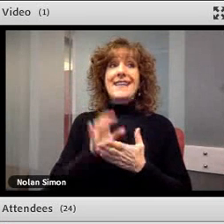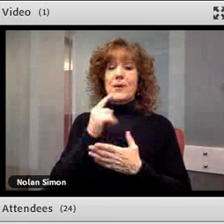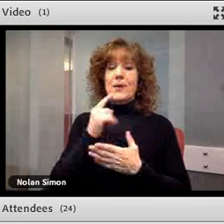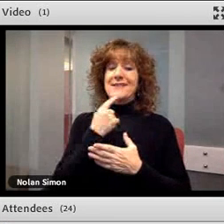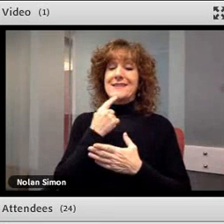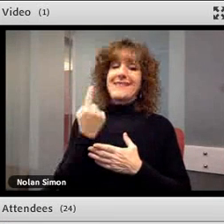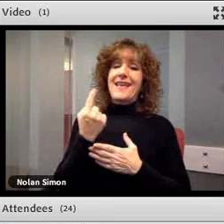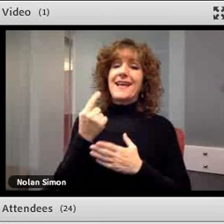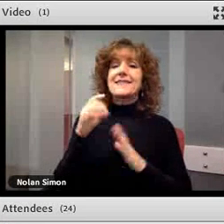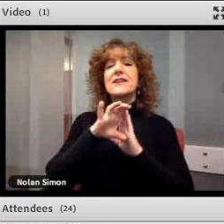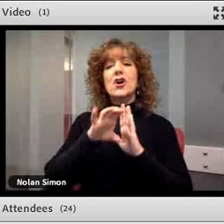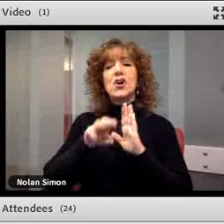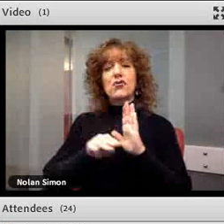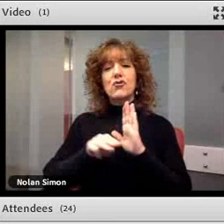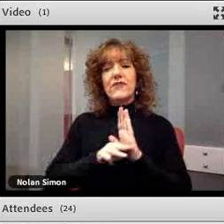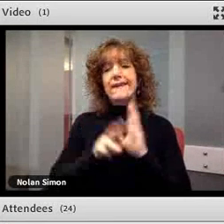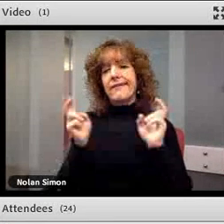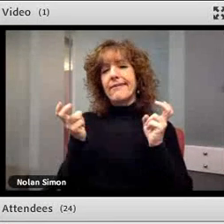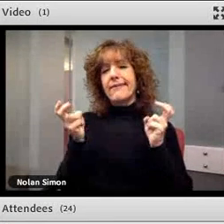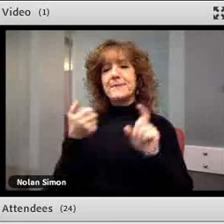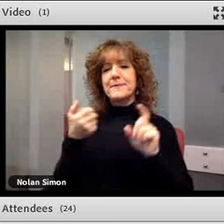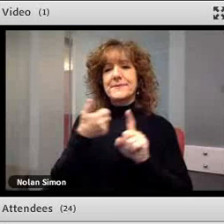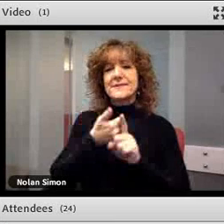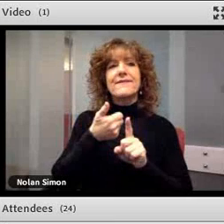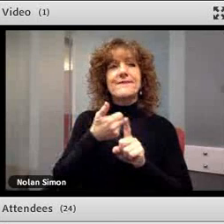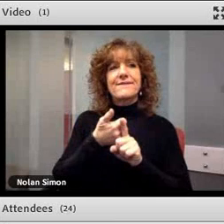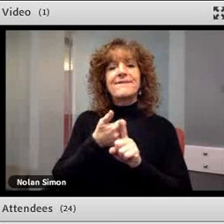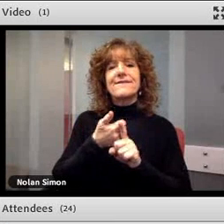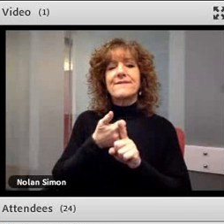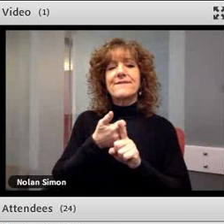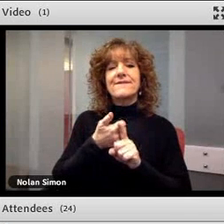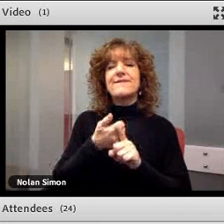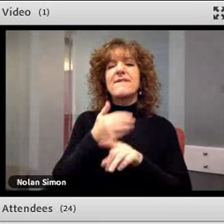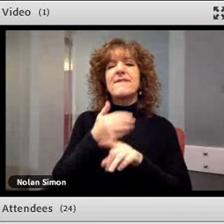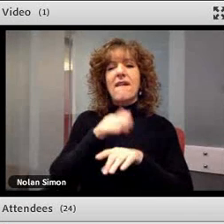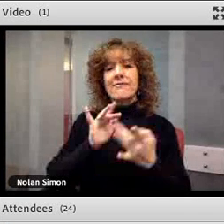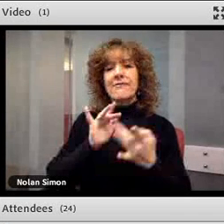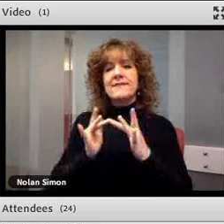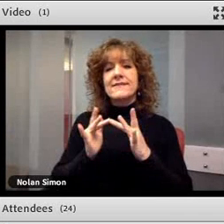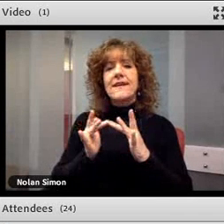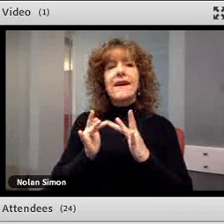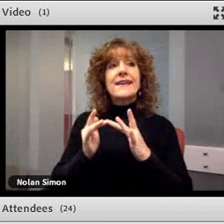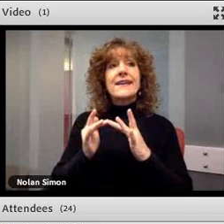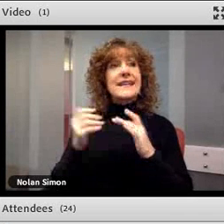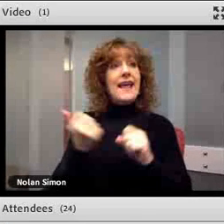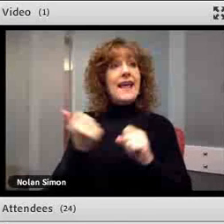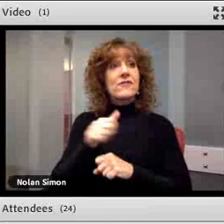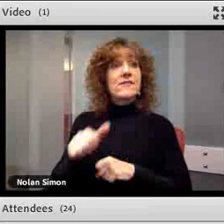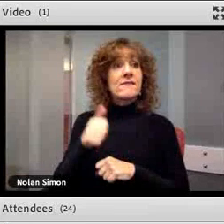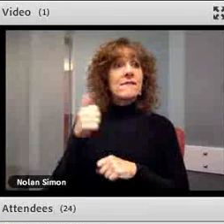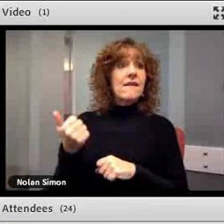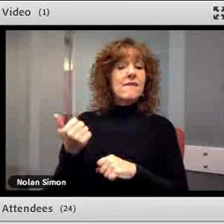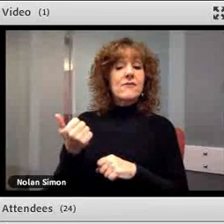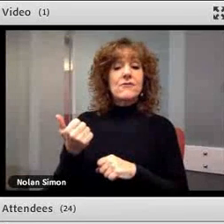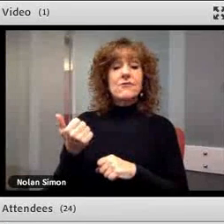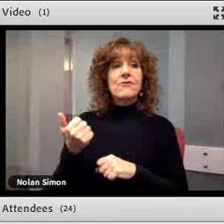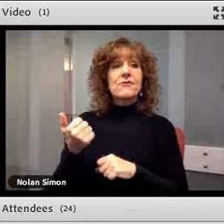only curriculum per se here. And everything else